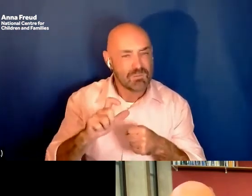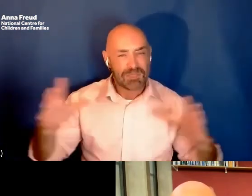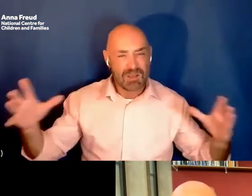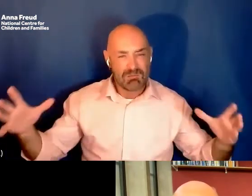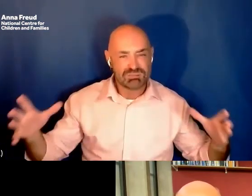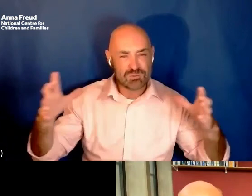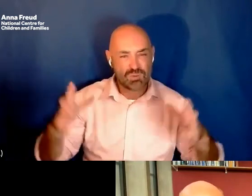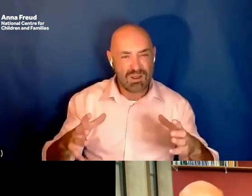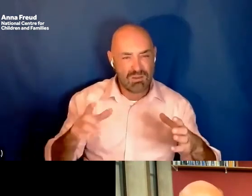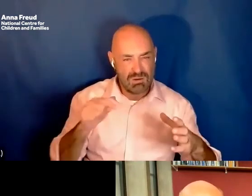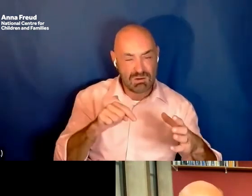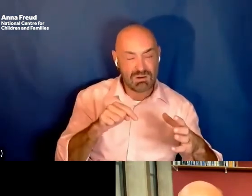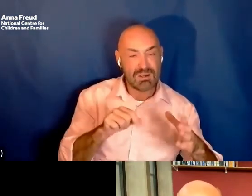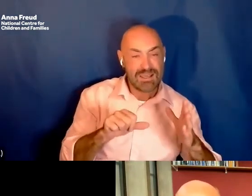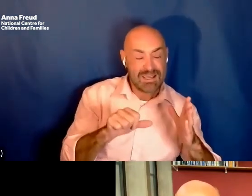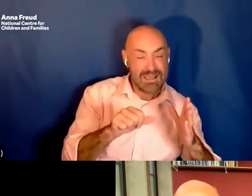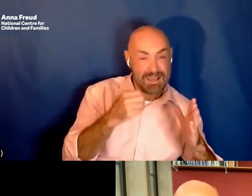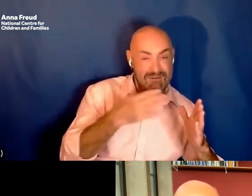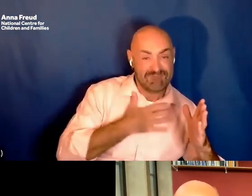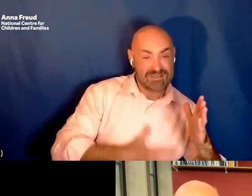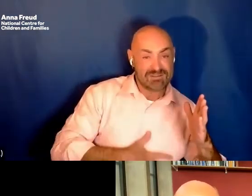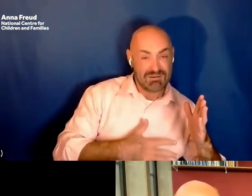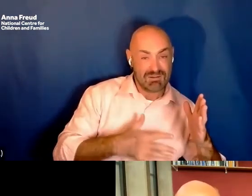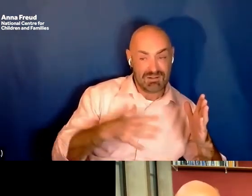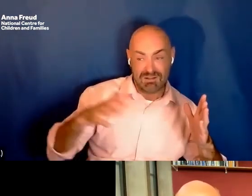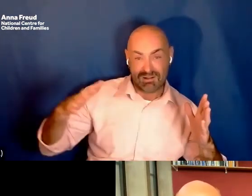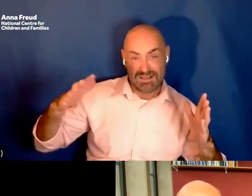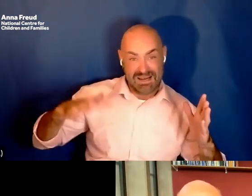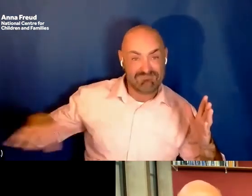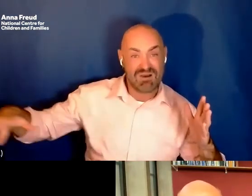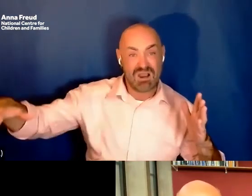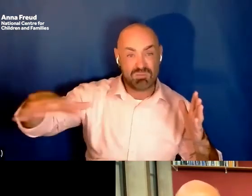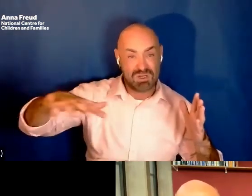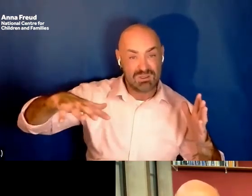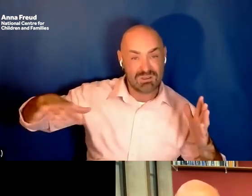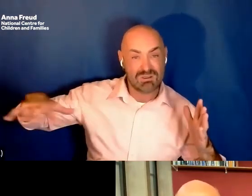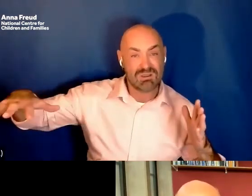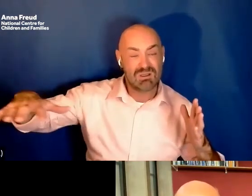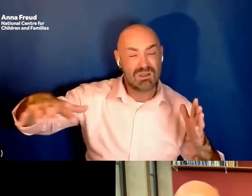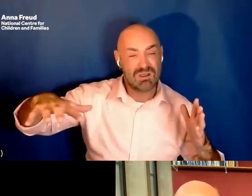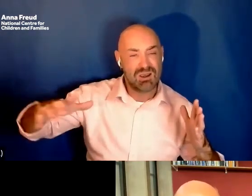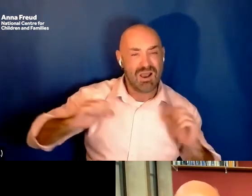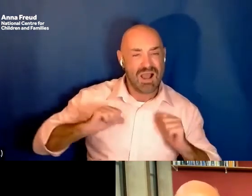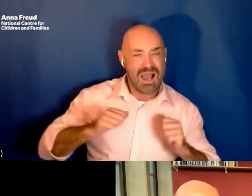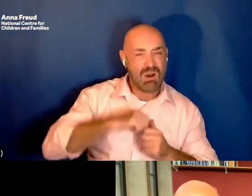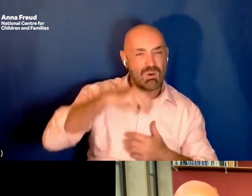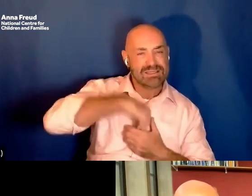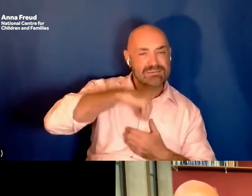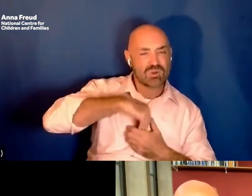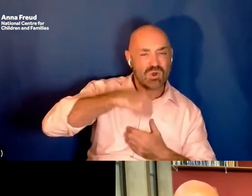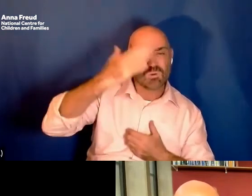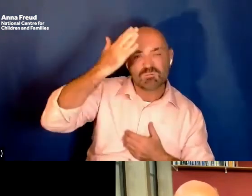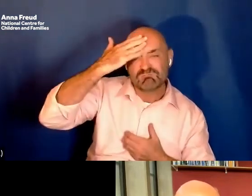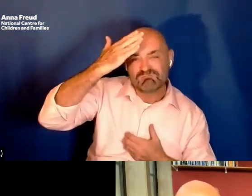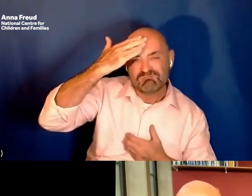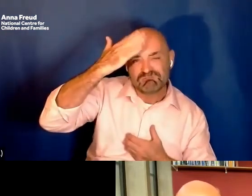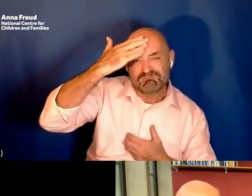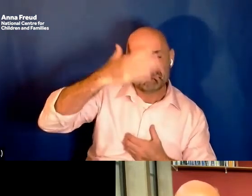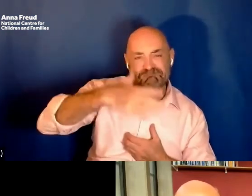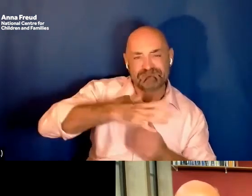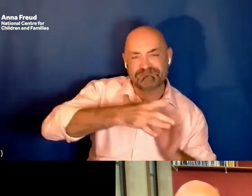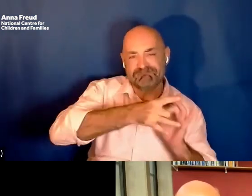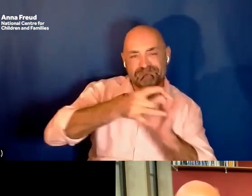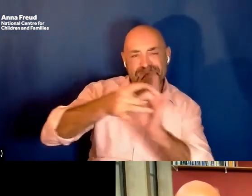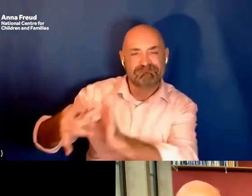the issues of our physical environment and our internal mental environment that